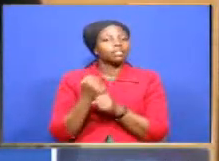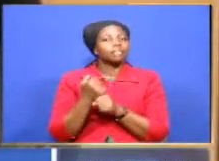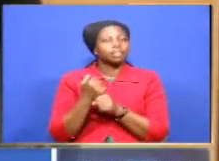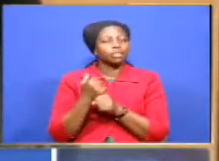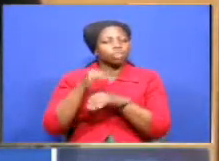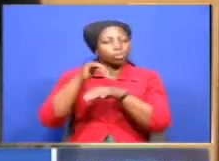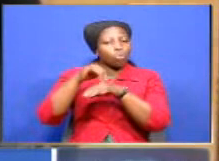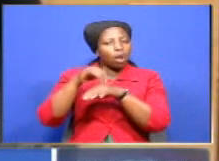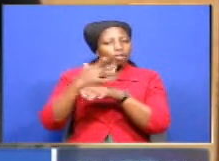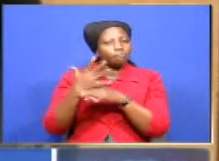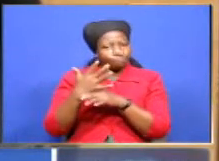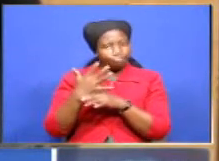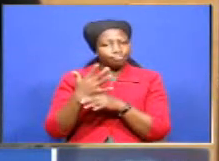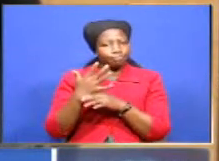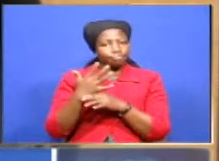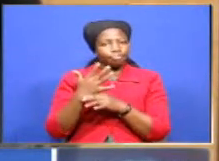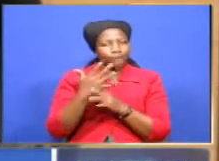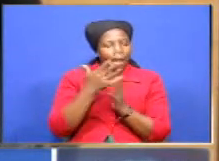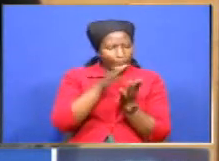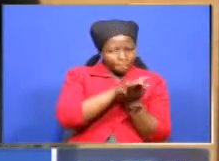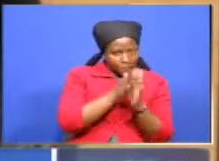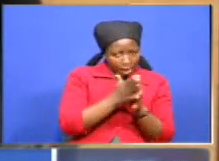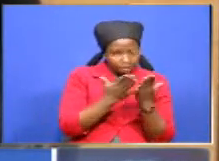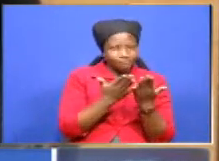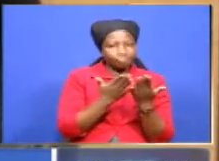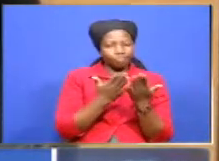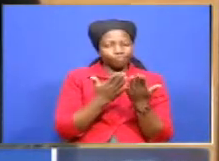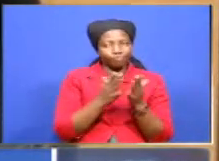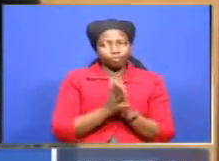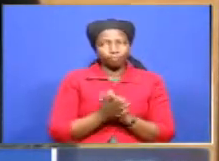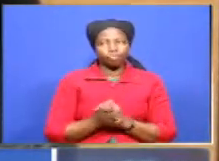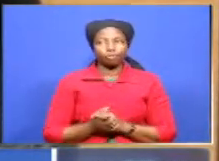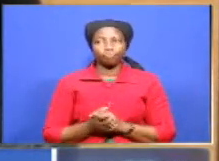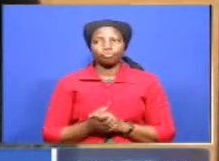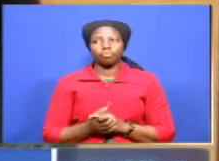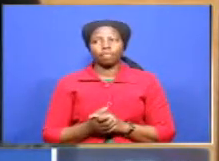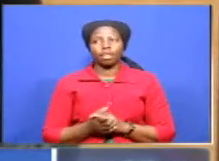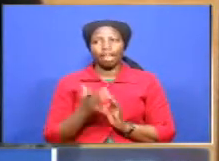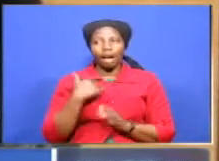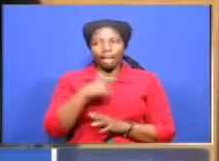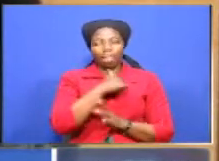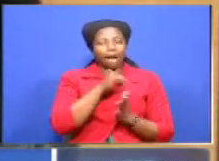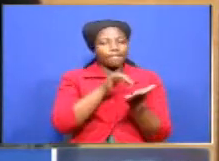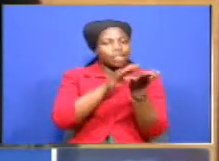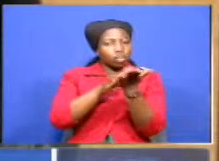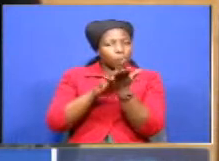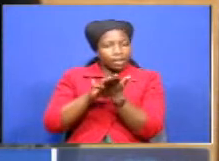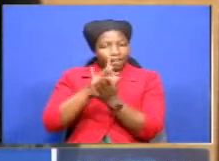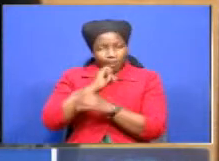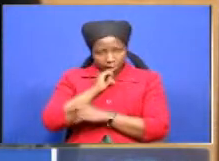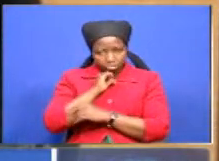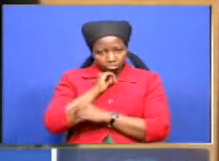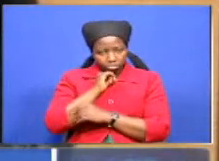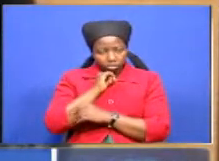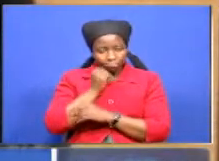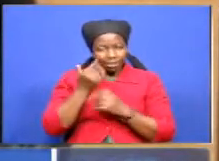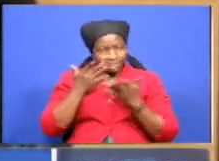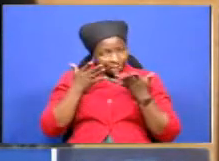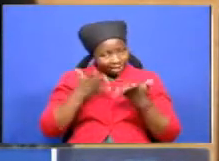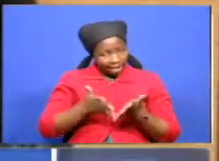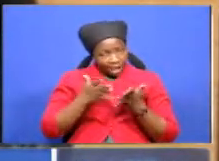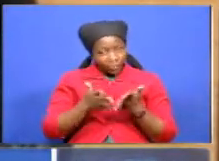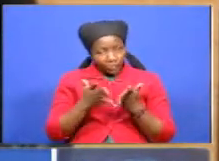on a stimulus package, but details we've recommended, and it's now